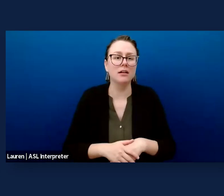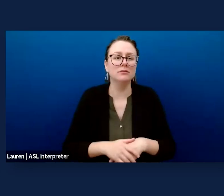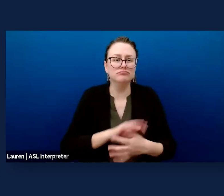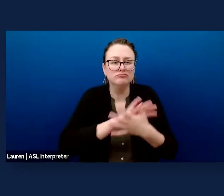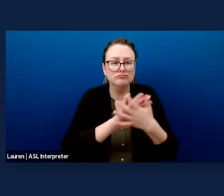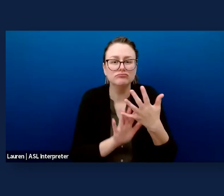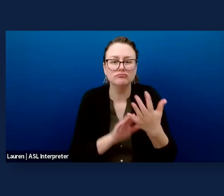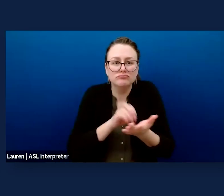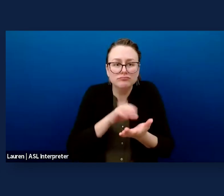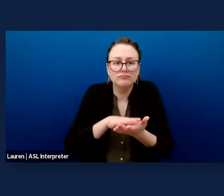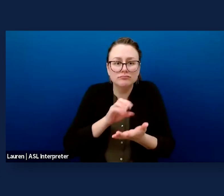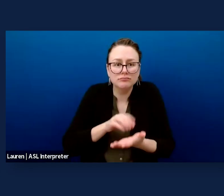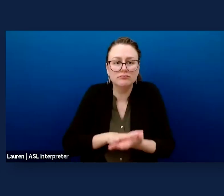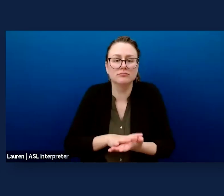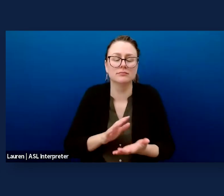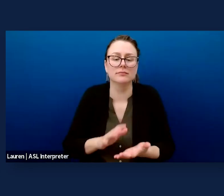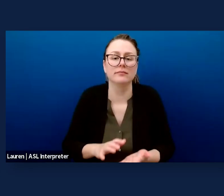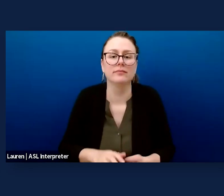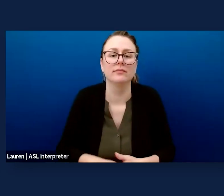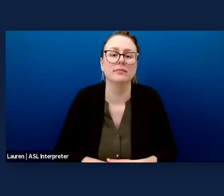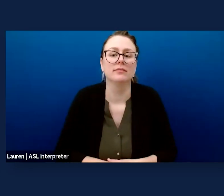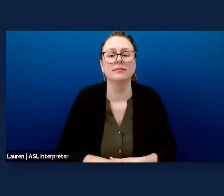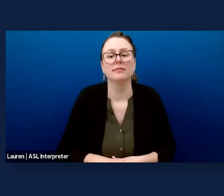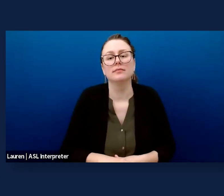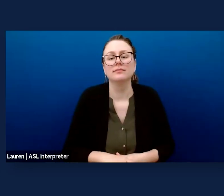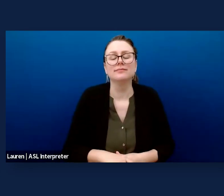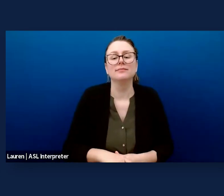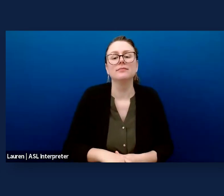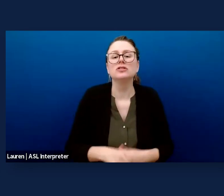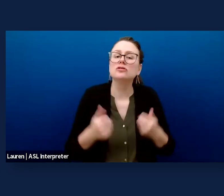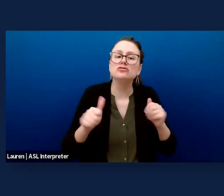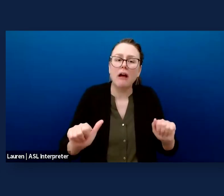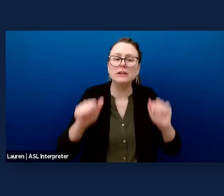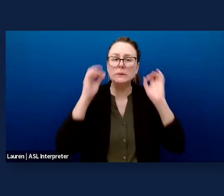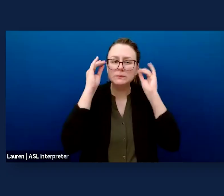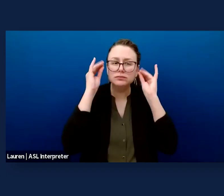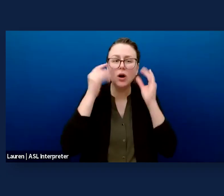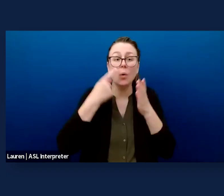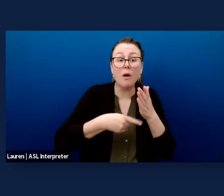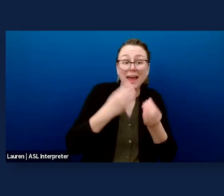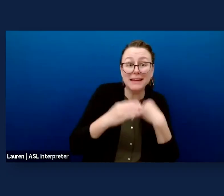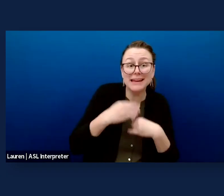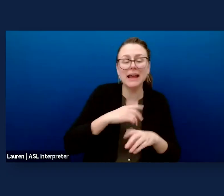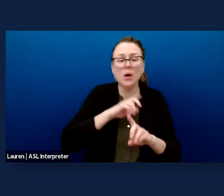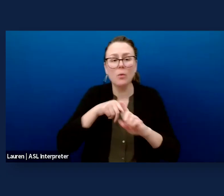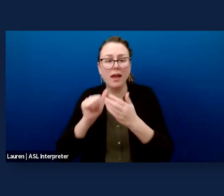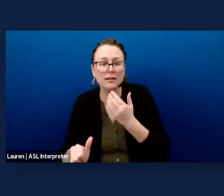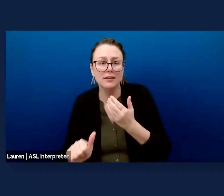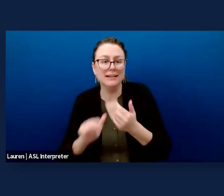that particular, series of bowel movements and what I'm eating. All that comes into play now,